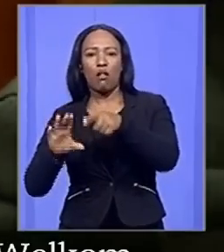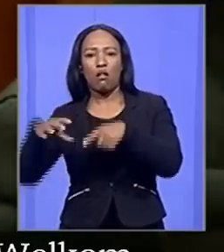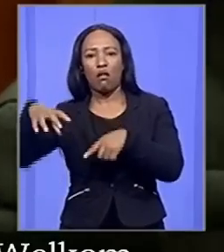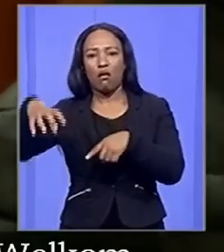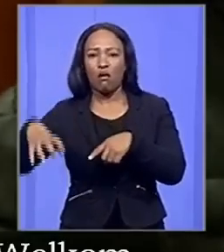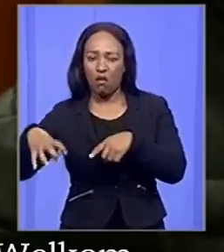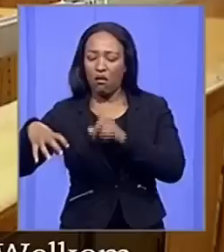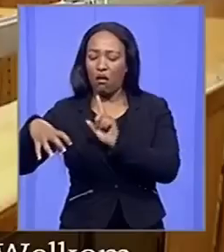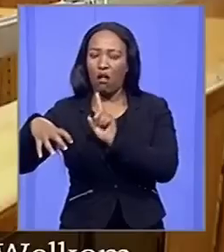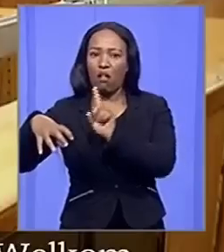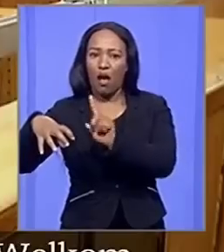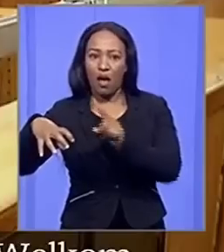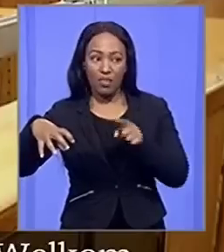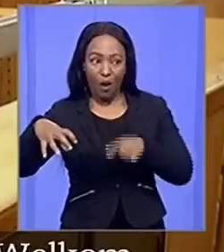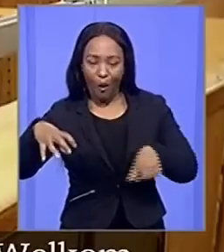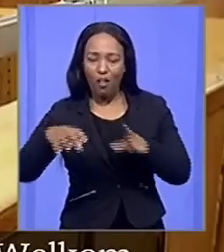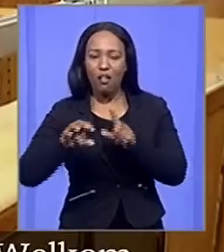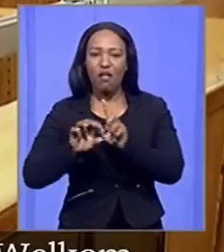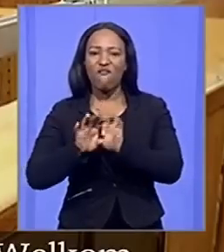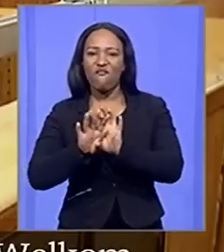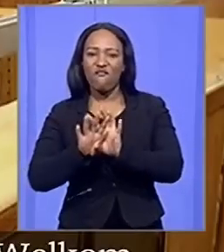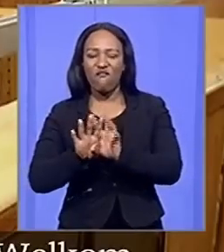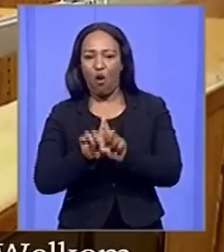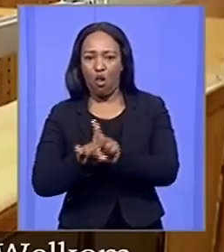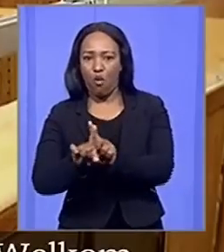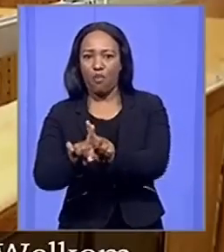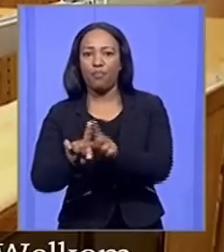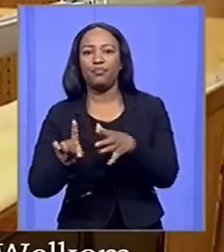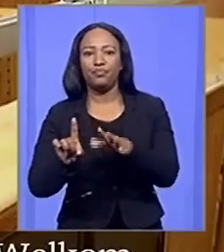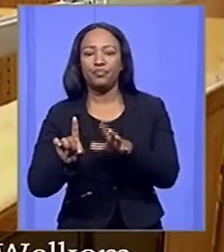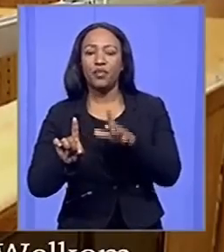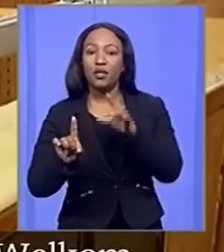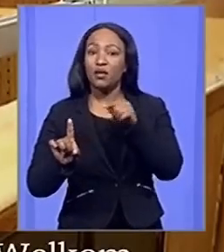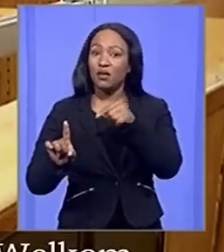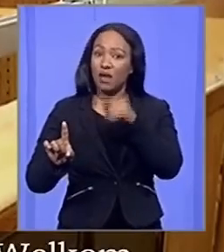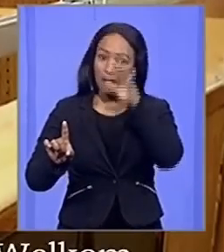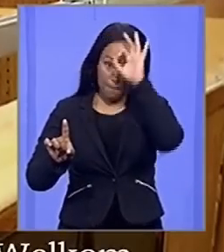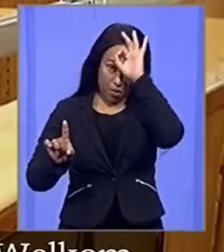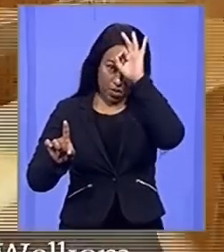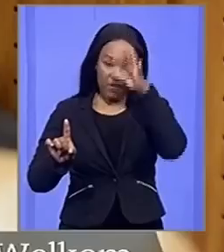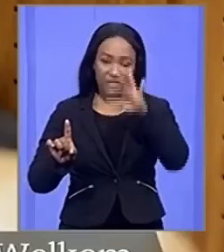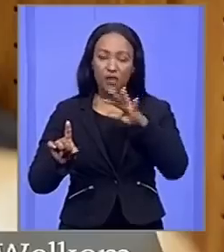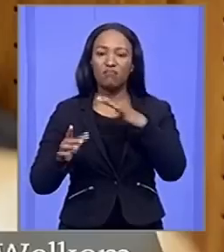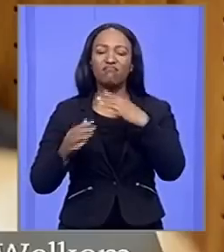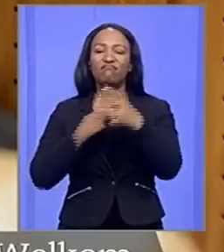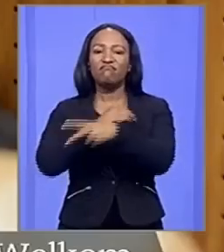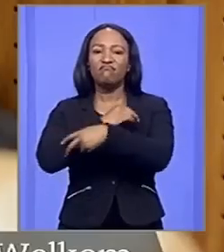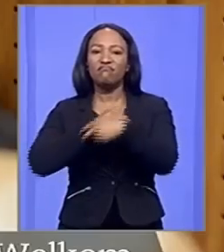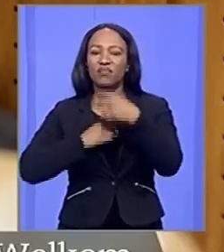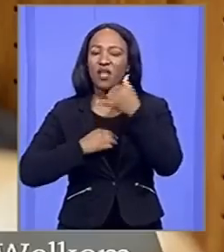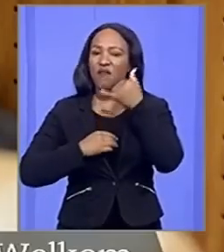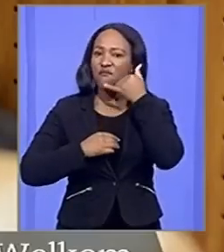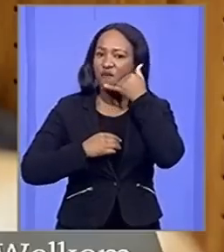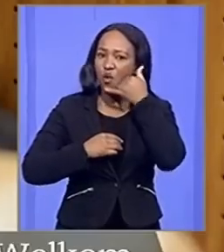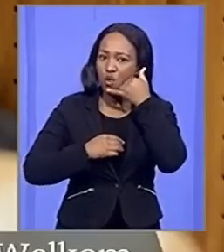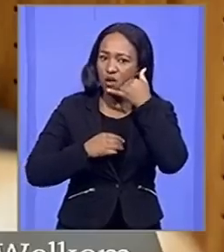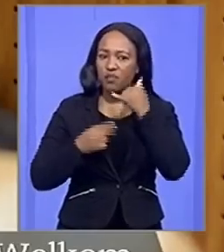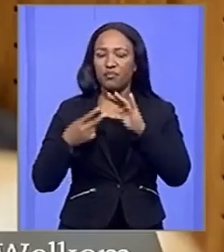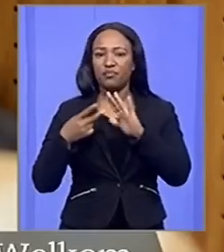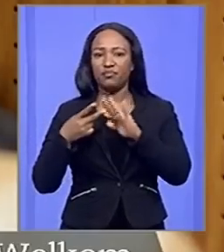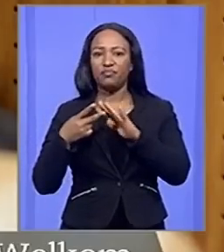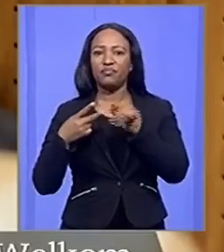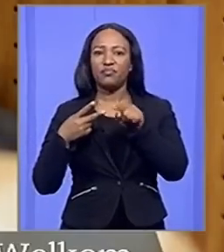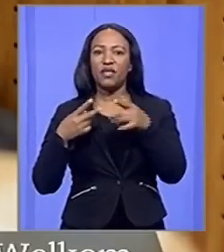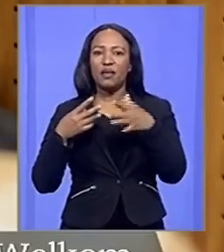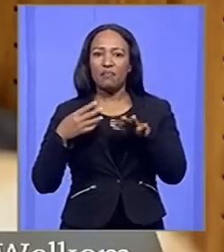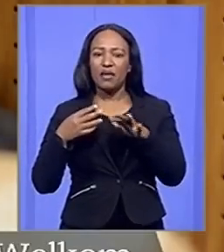go ba mošala morago. Go thwe bahlankedi bao ba maphodisa ba ile ba tšea mogala wa gagwe wa letheka wa motšwasehlabelo gomme